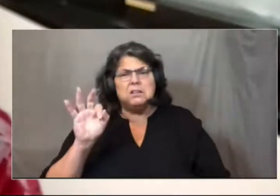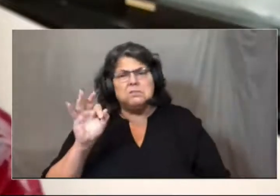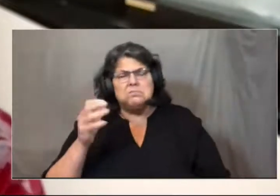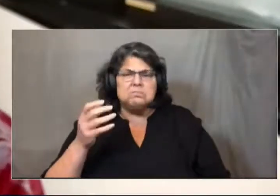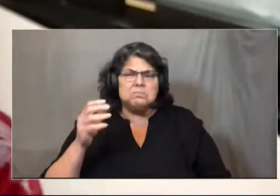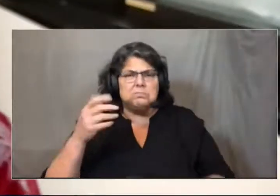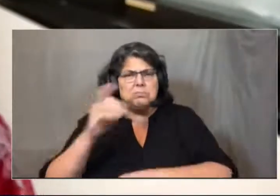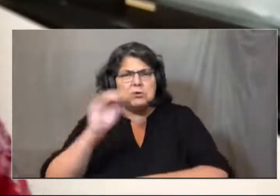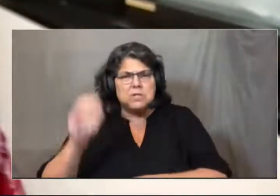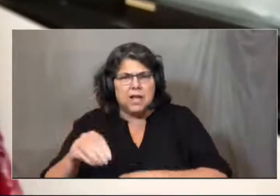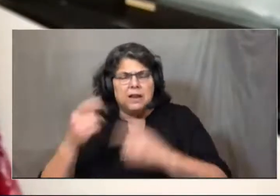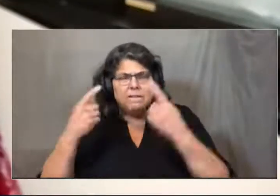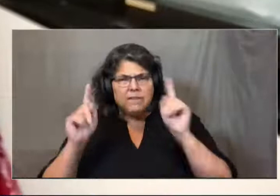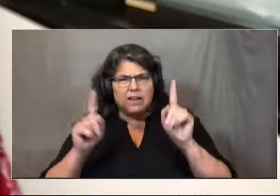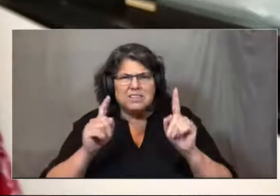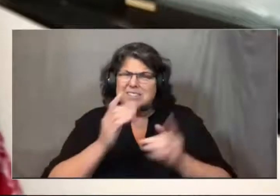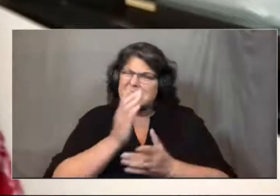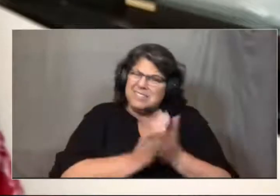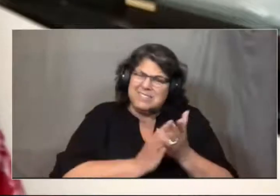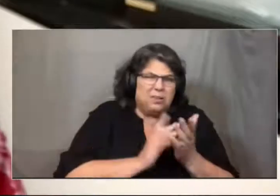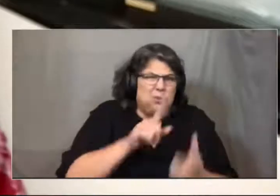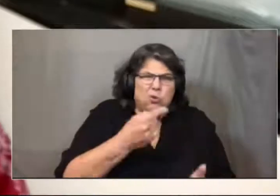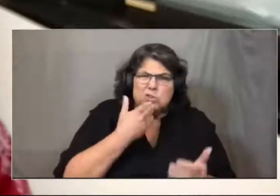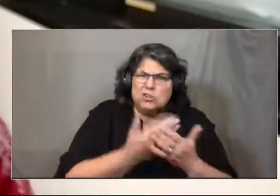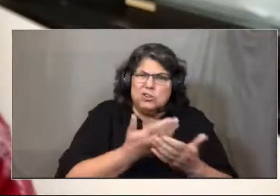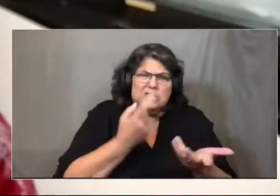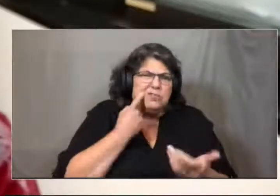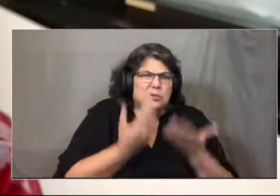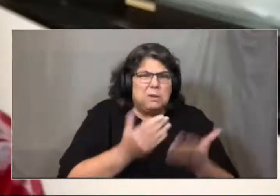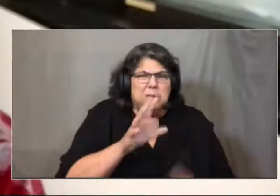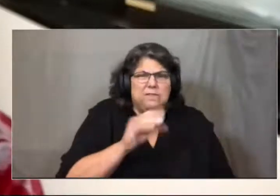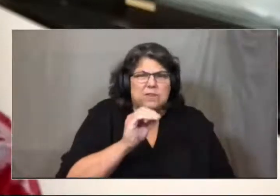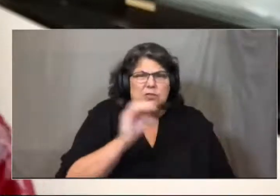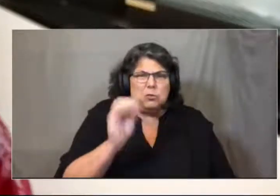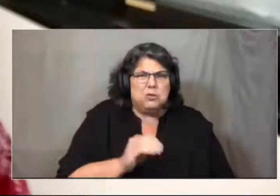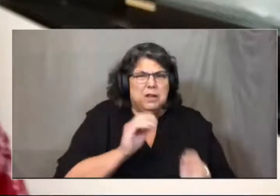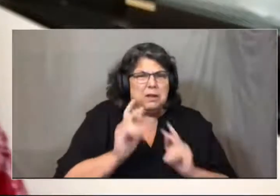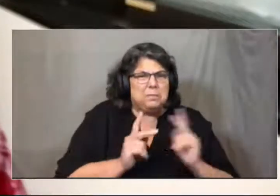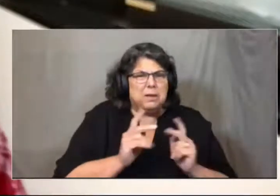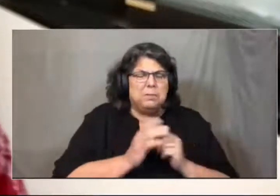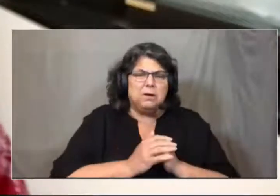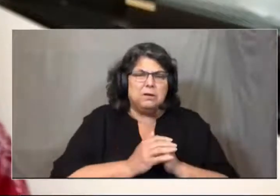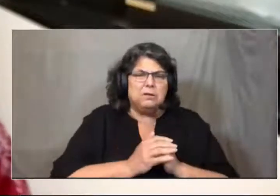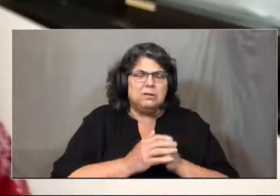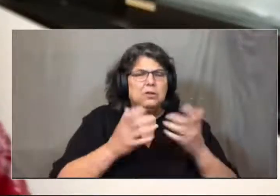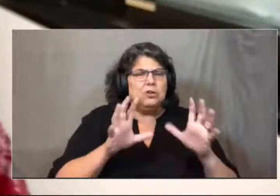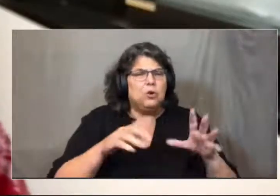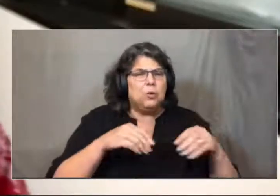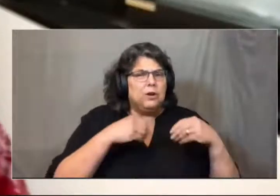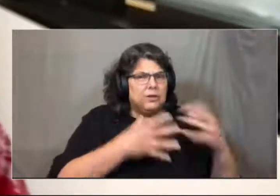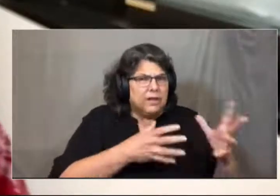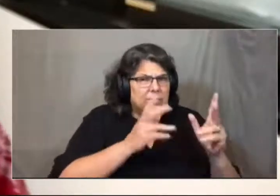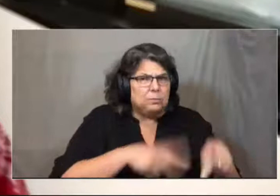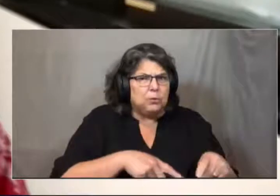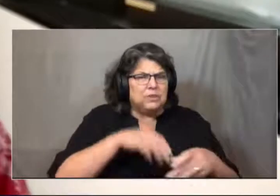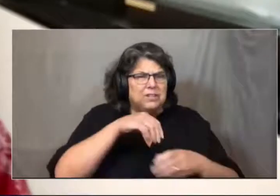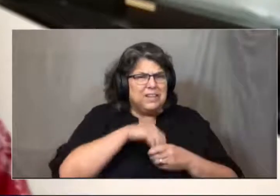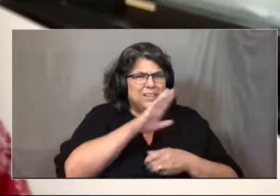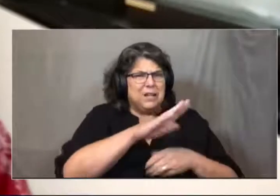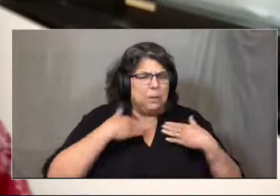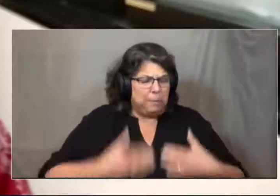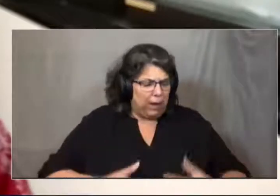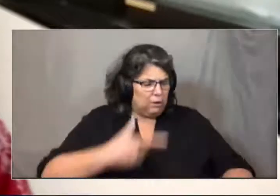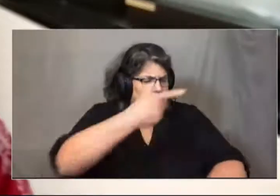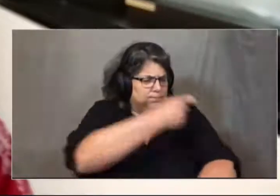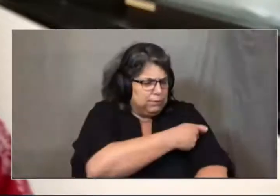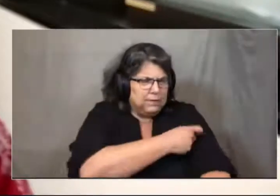50%. So we certainly don't want to risk giving someone internally a product that may cause harm.